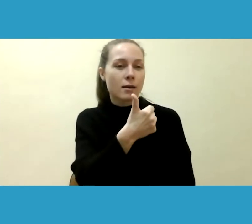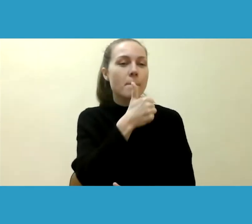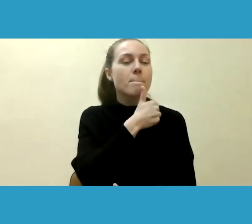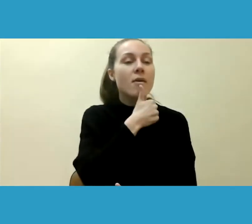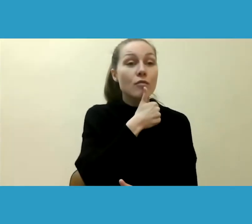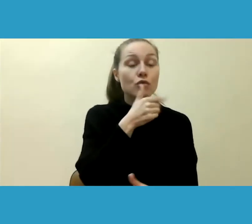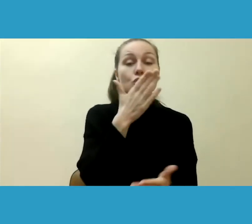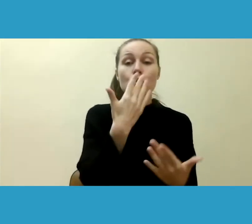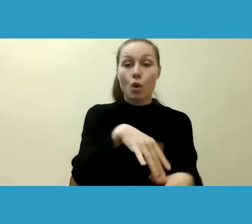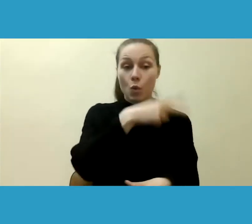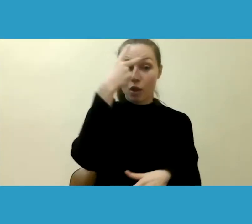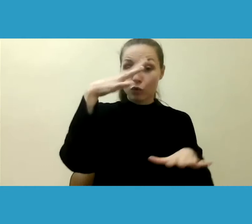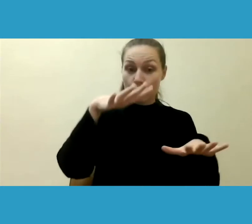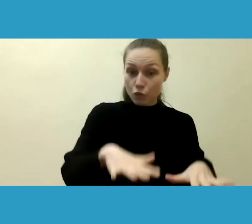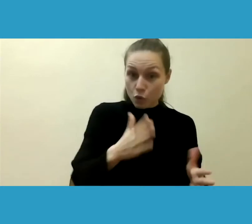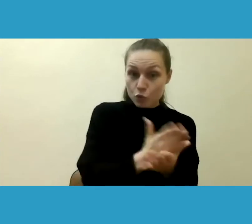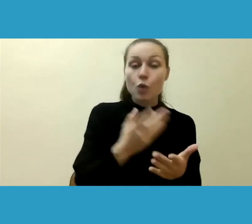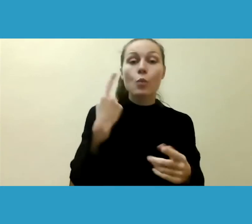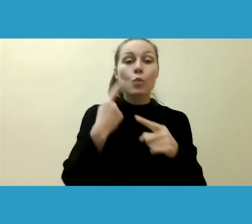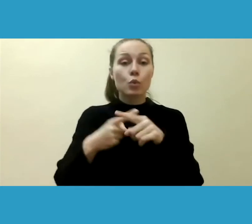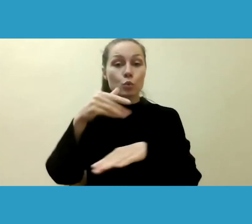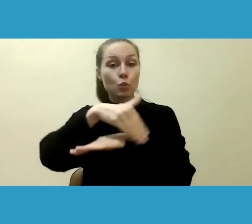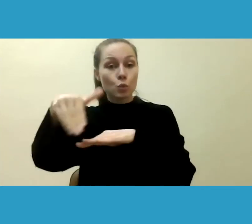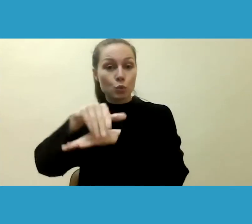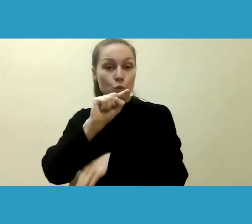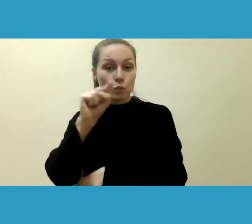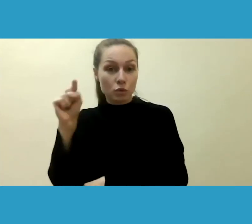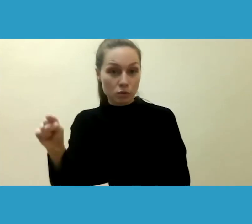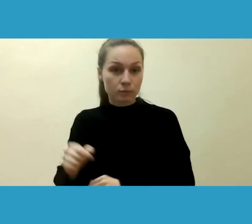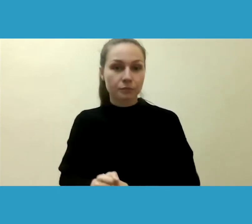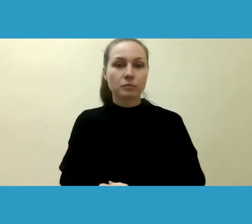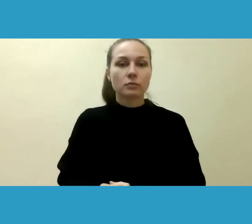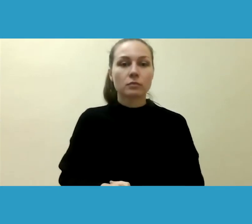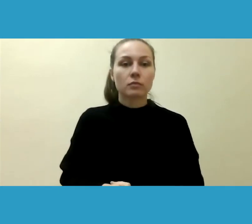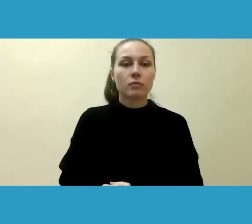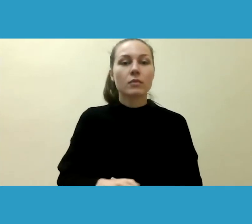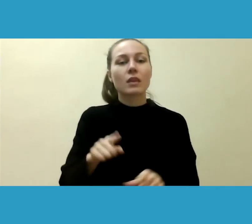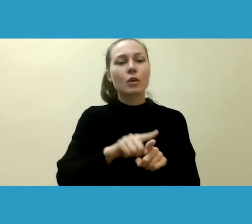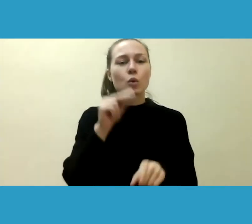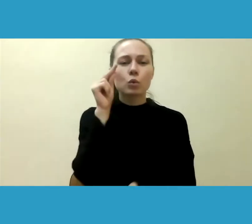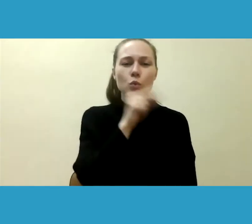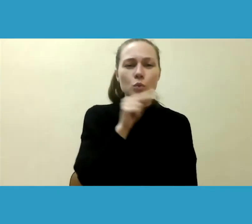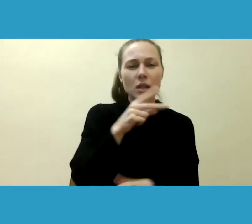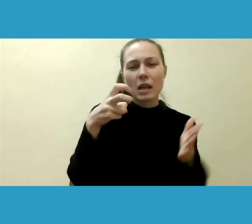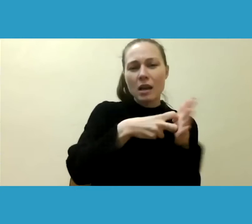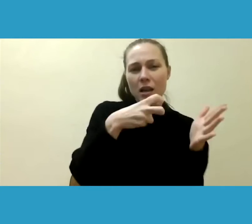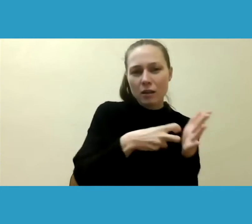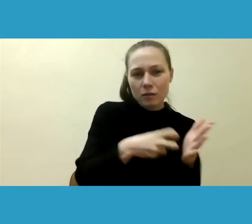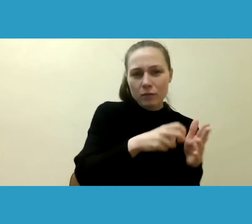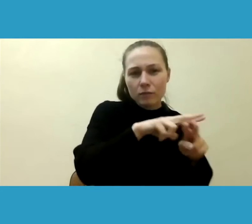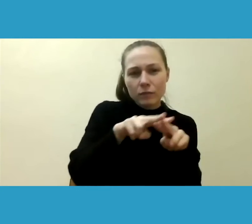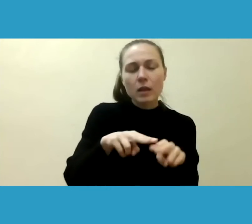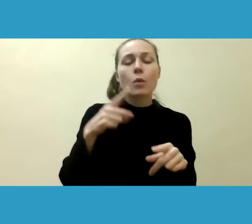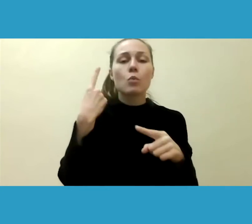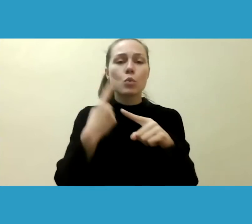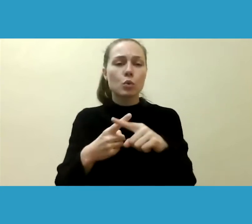Therefore, we should look at the best practices not only in Lithuania, but also across